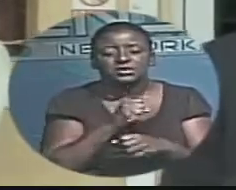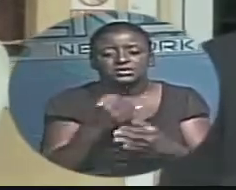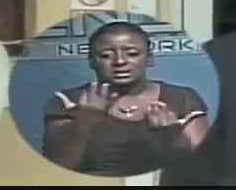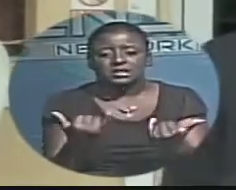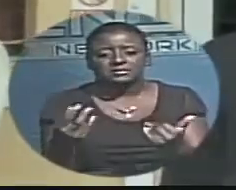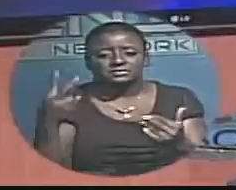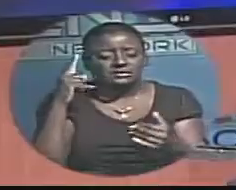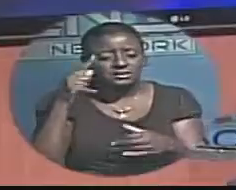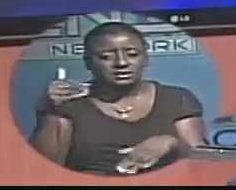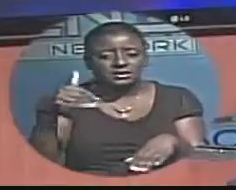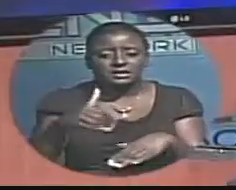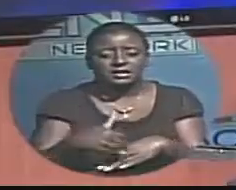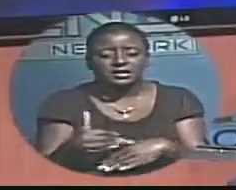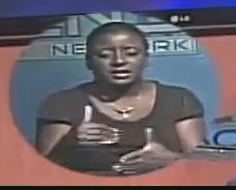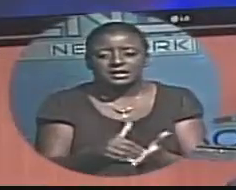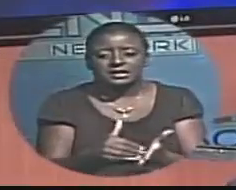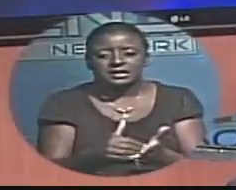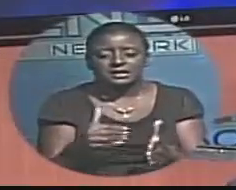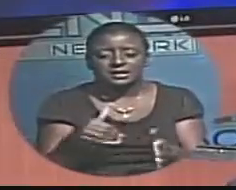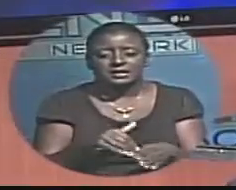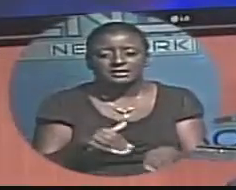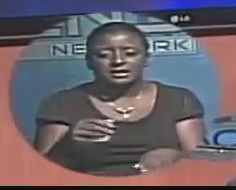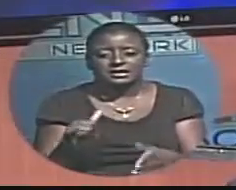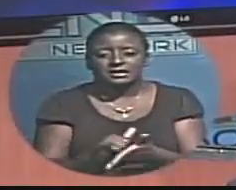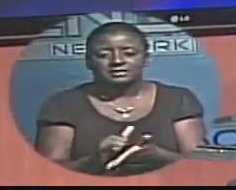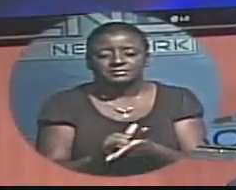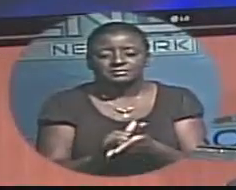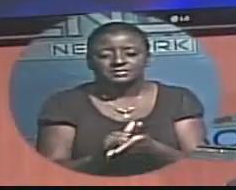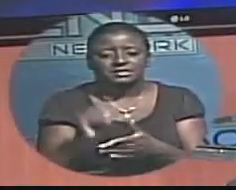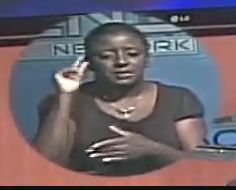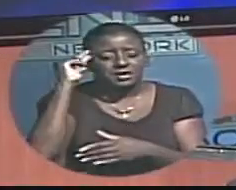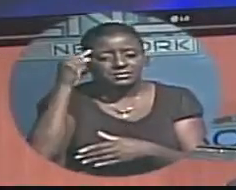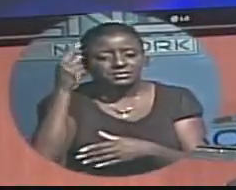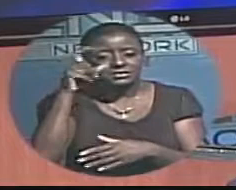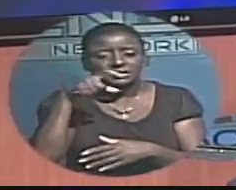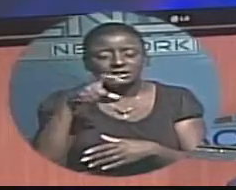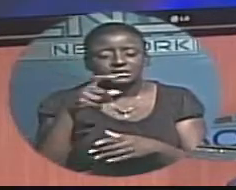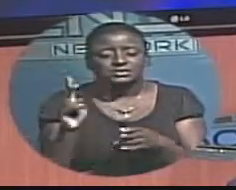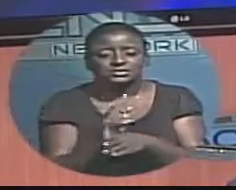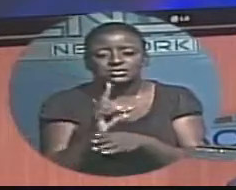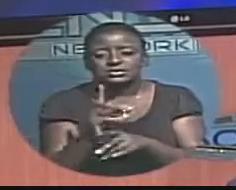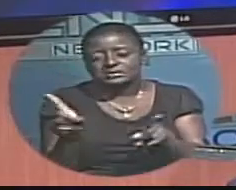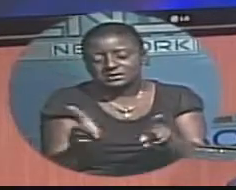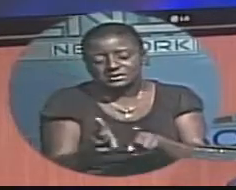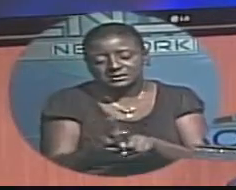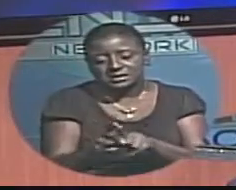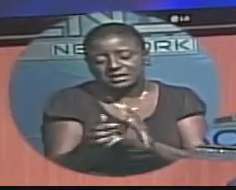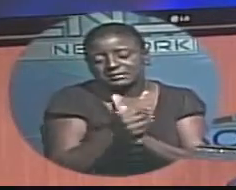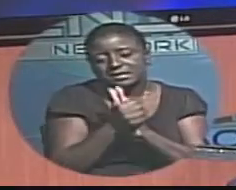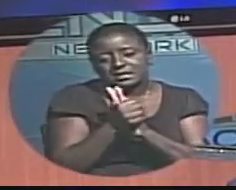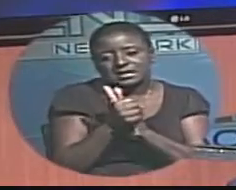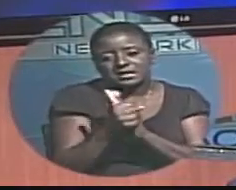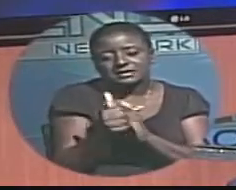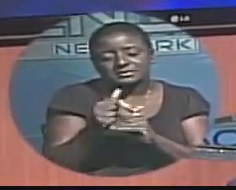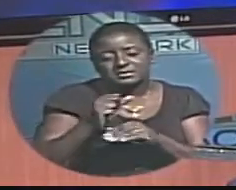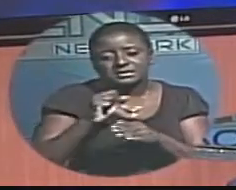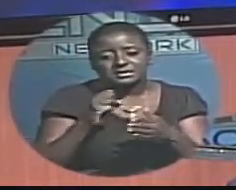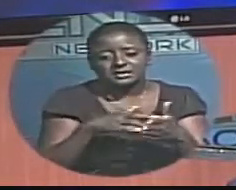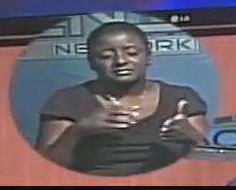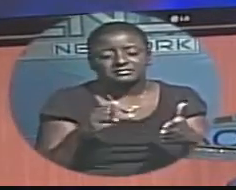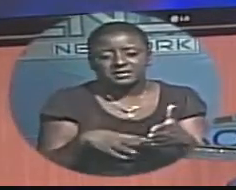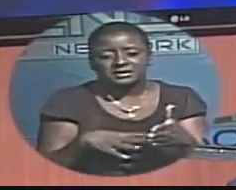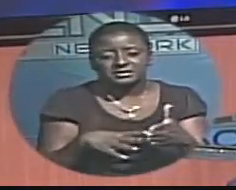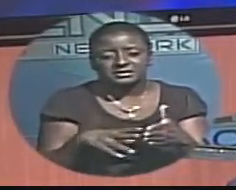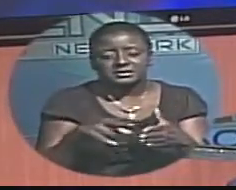that. Now, the government will have to employ the same expert advice from actuaries on the International Labor and World